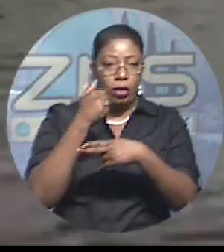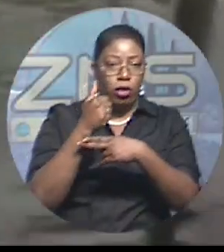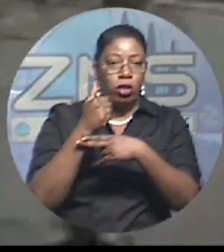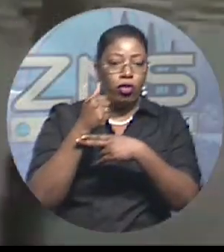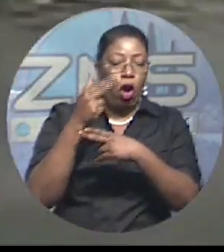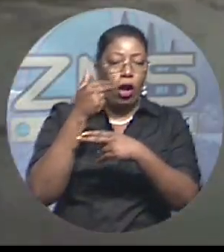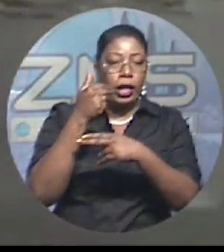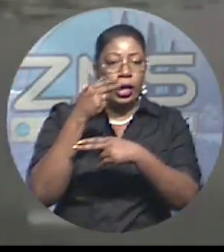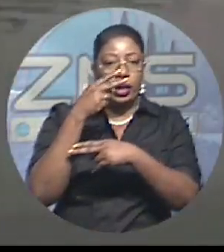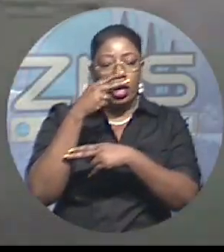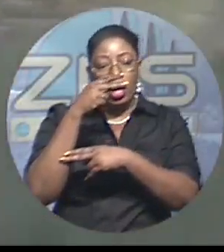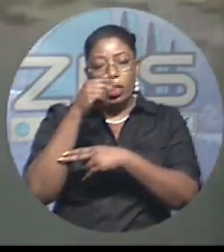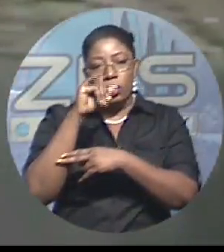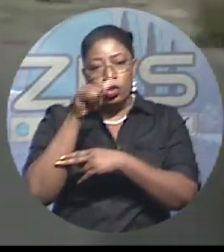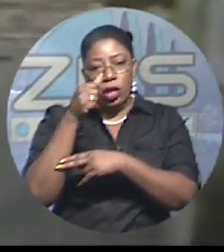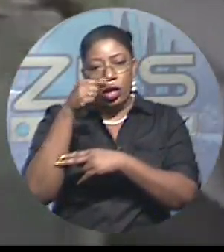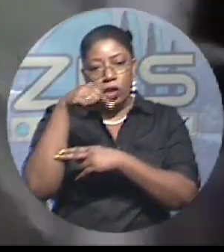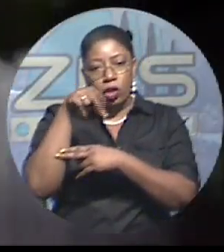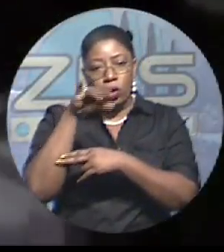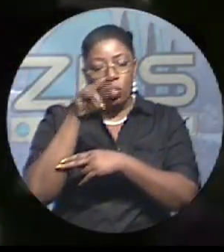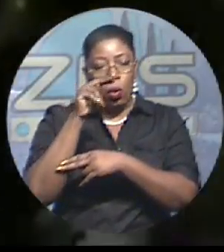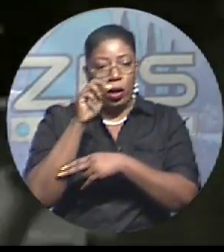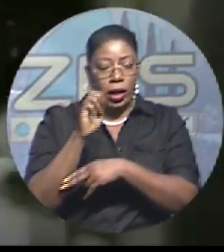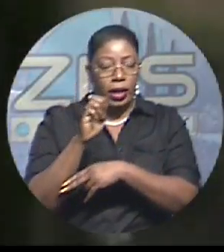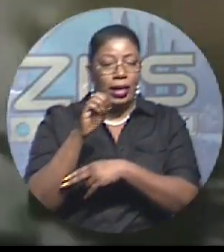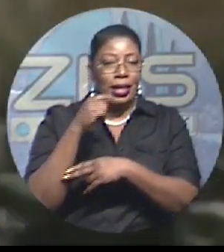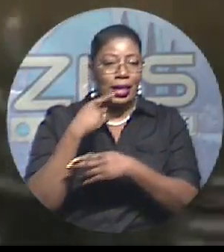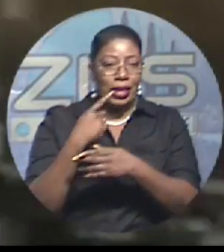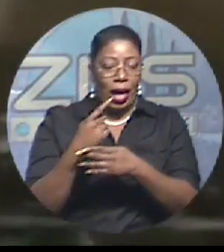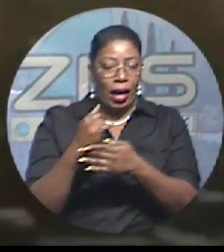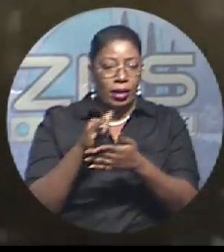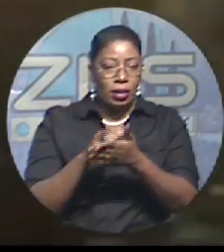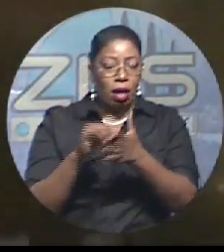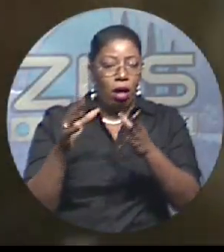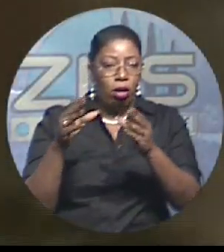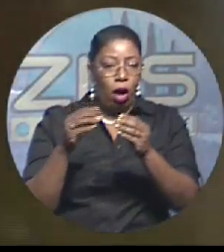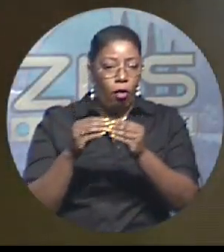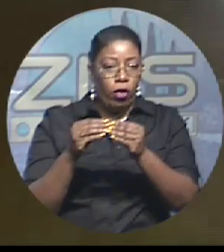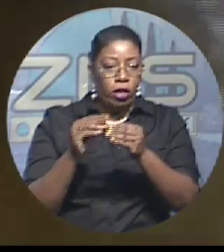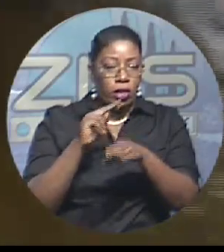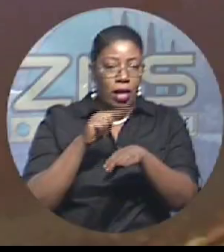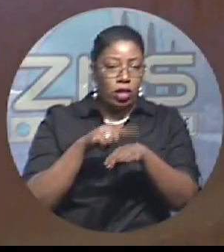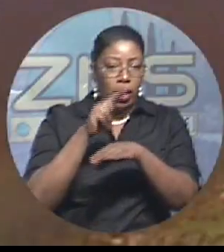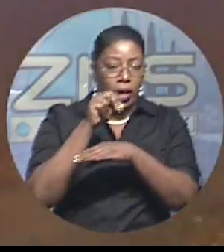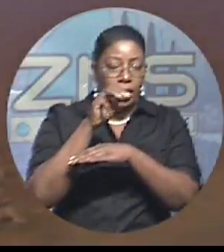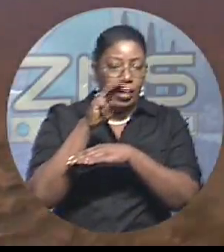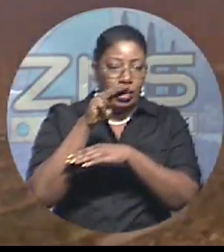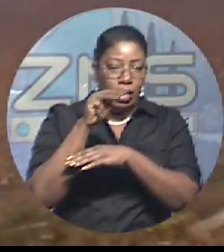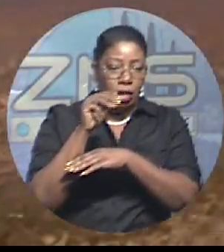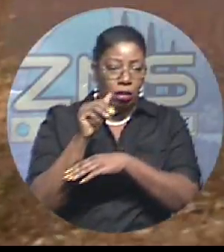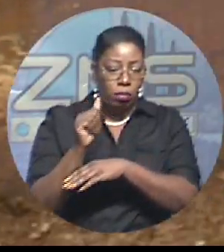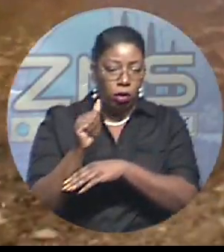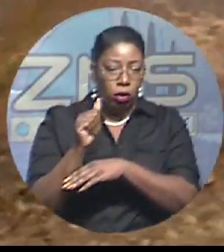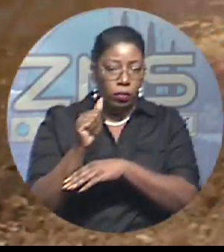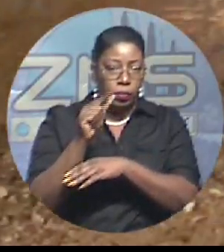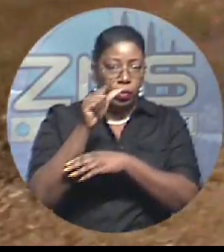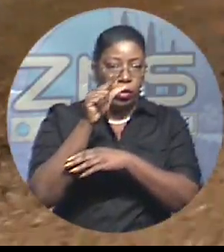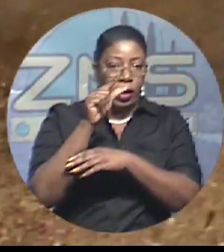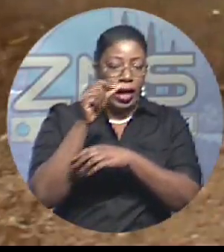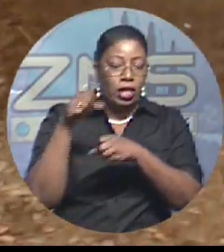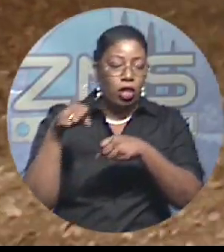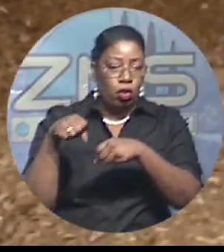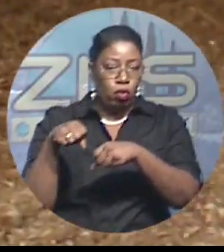which devastated the central and southern Bahamas. During a press conference this afternoon at the National Emergency Management Agency's Gladstone Road